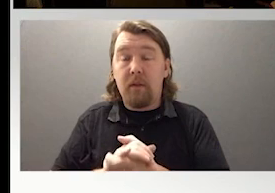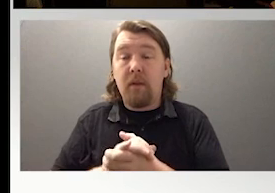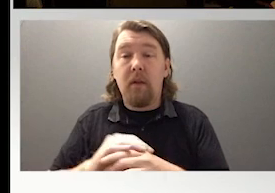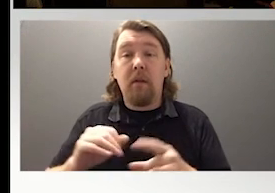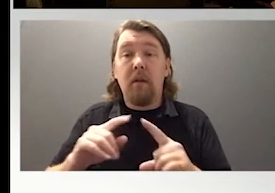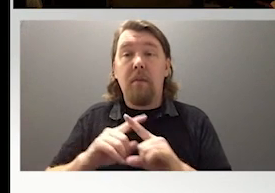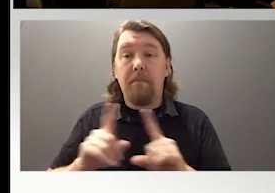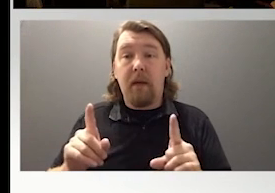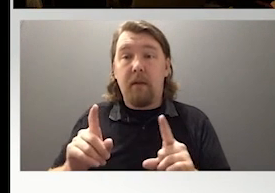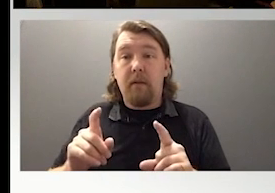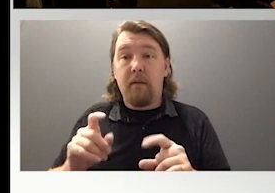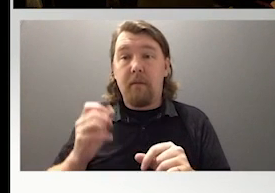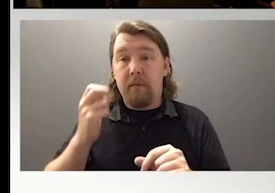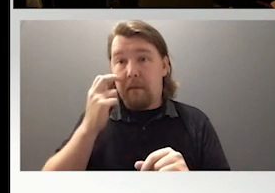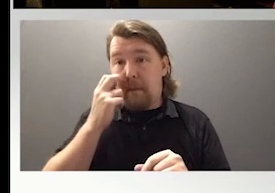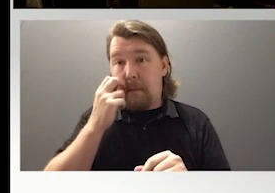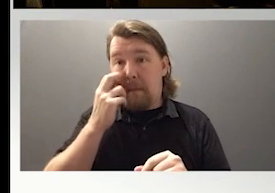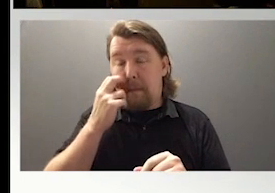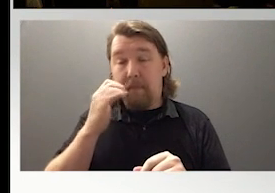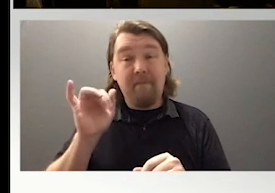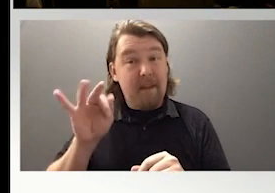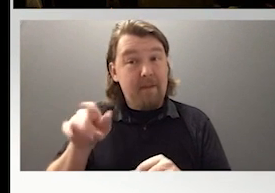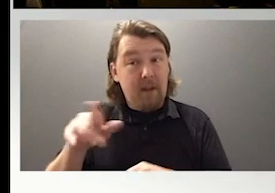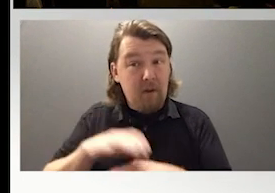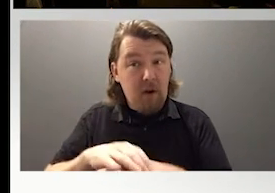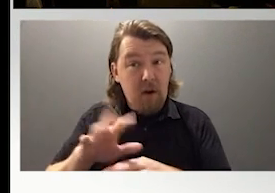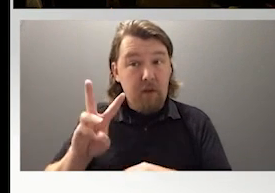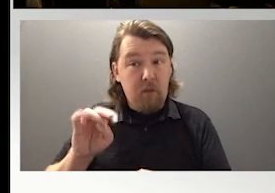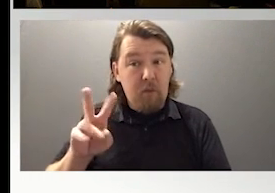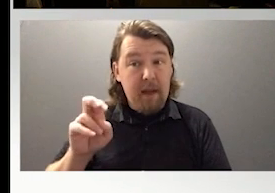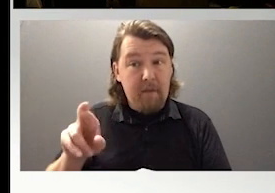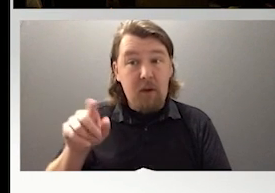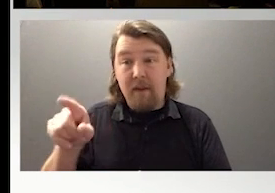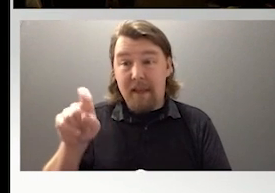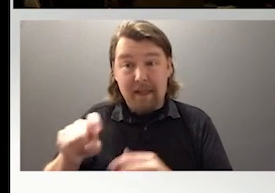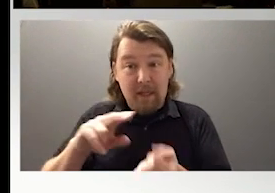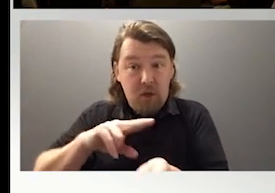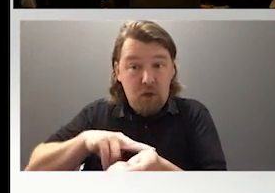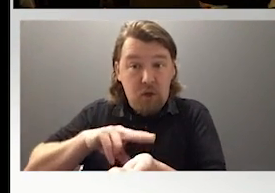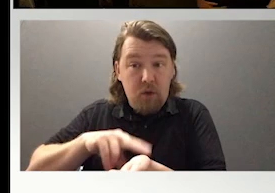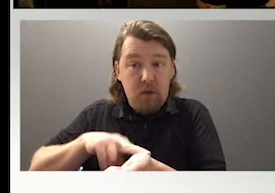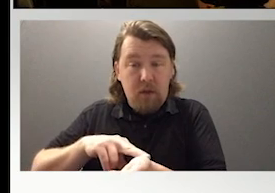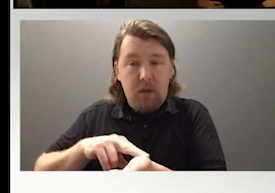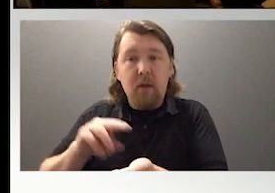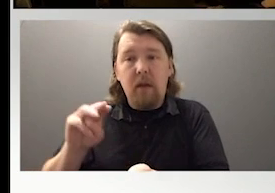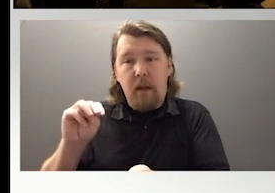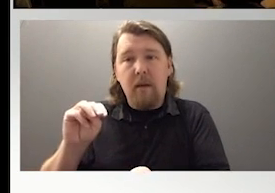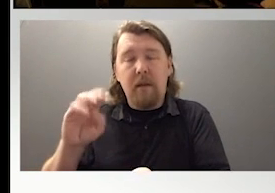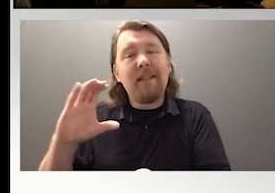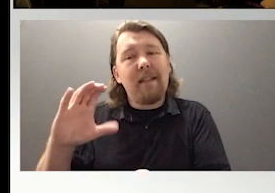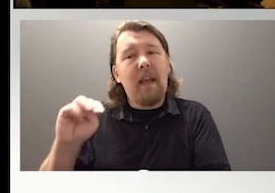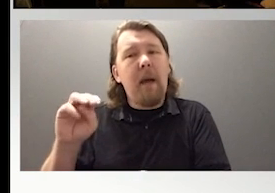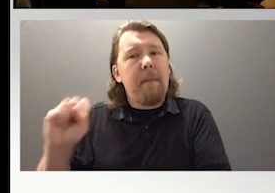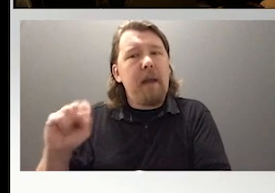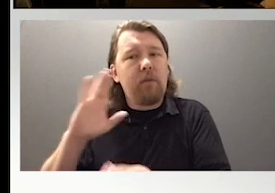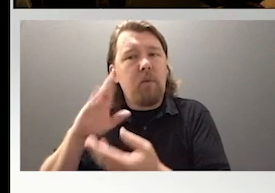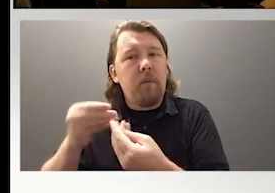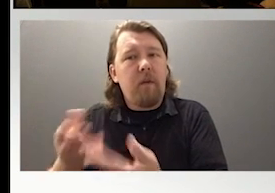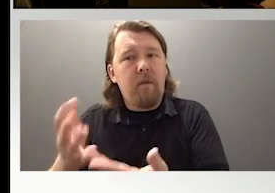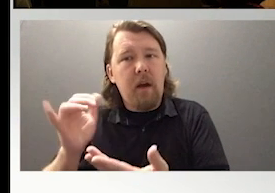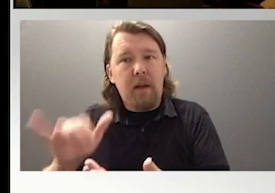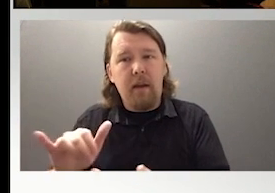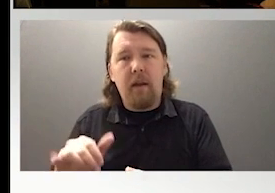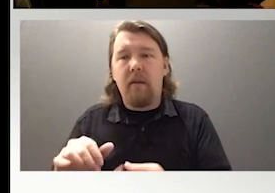But if they're on the waiver and they need nursing, the nursing would be provided by Medicaid State Plan anyway.